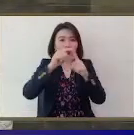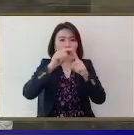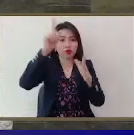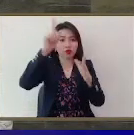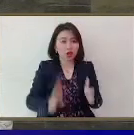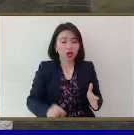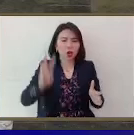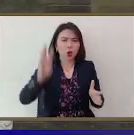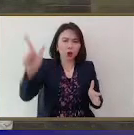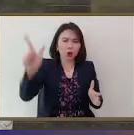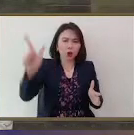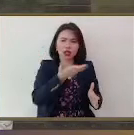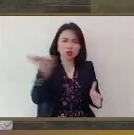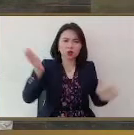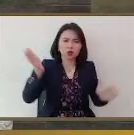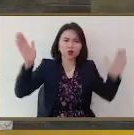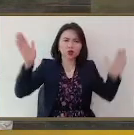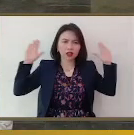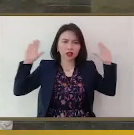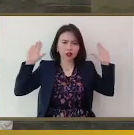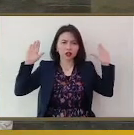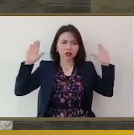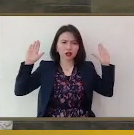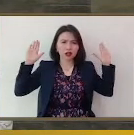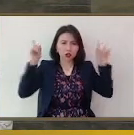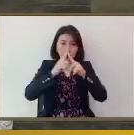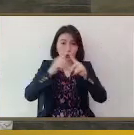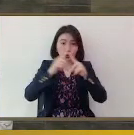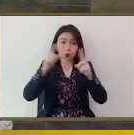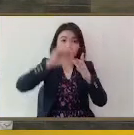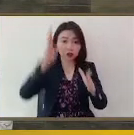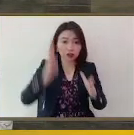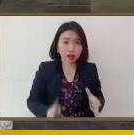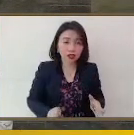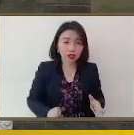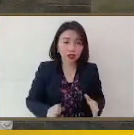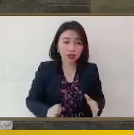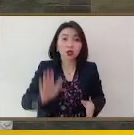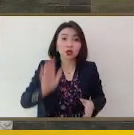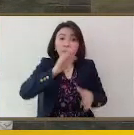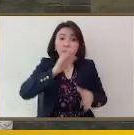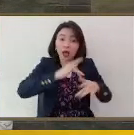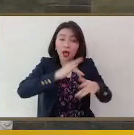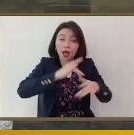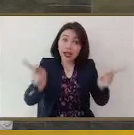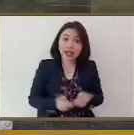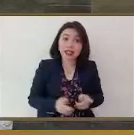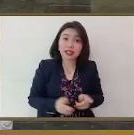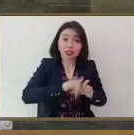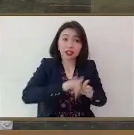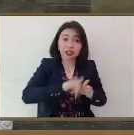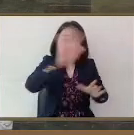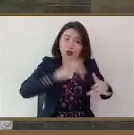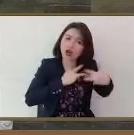Will you give the Word of God a place in your heart this morning?